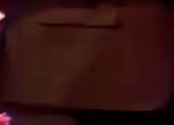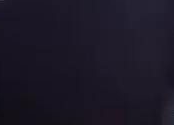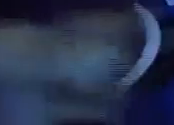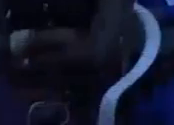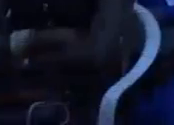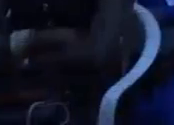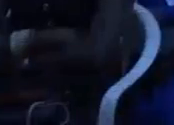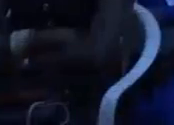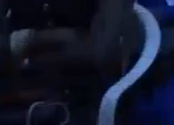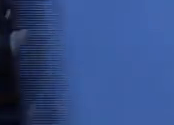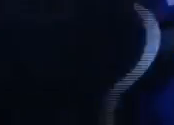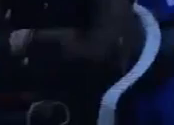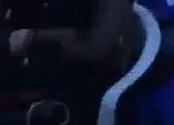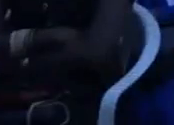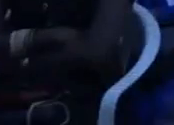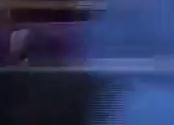seven times.